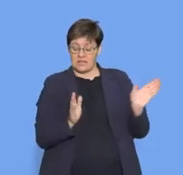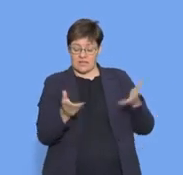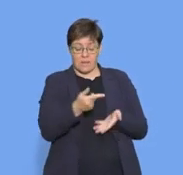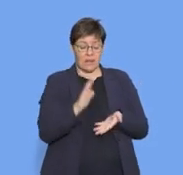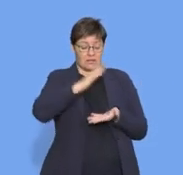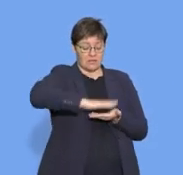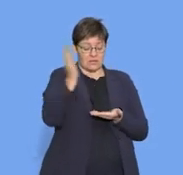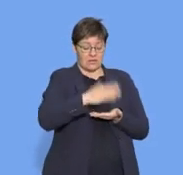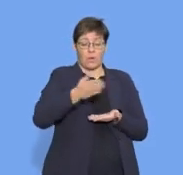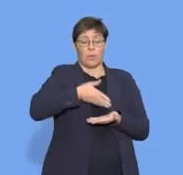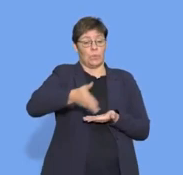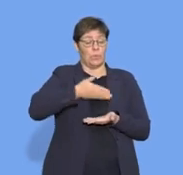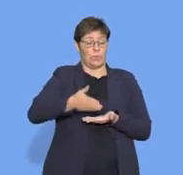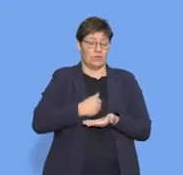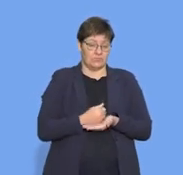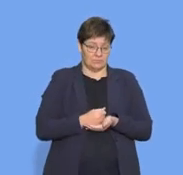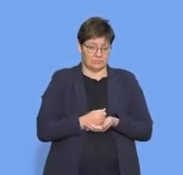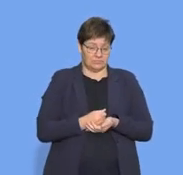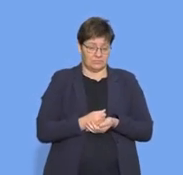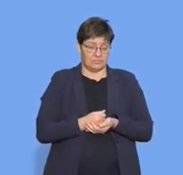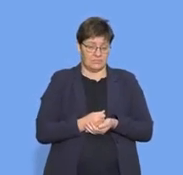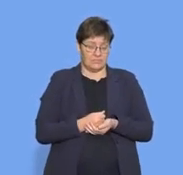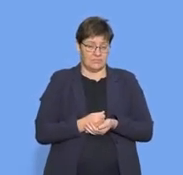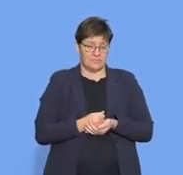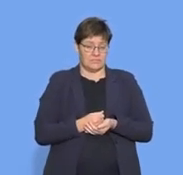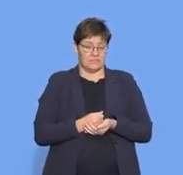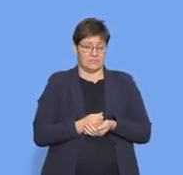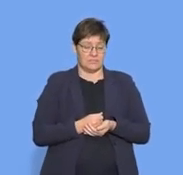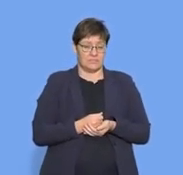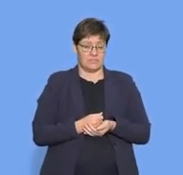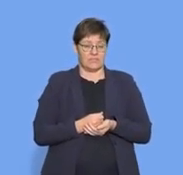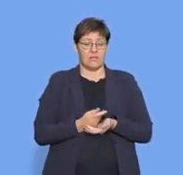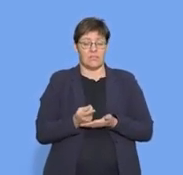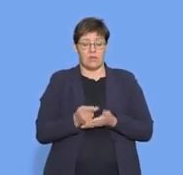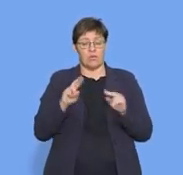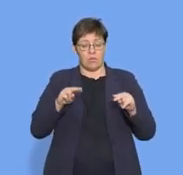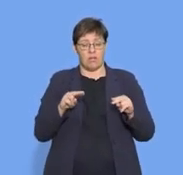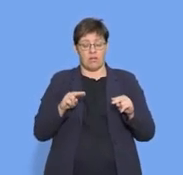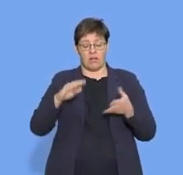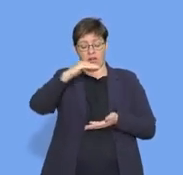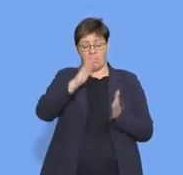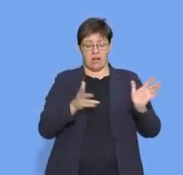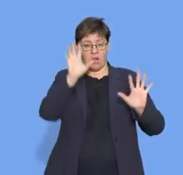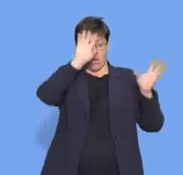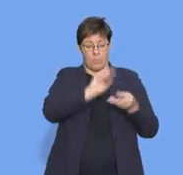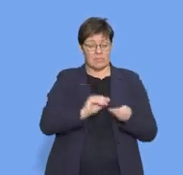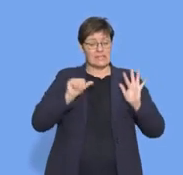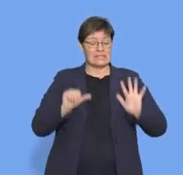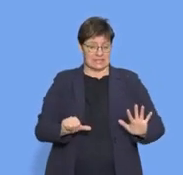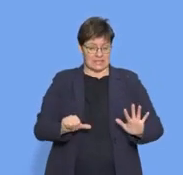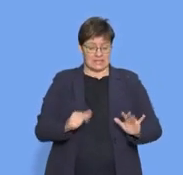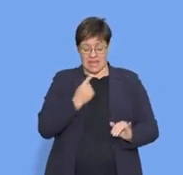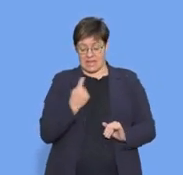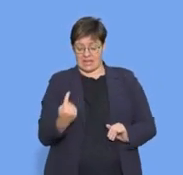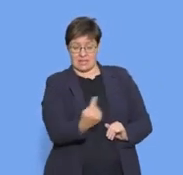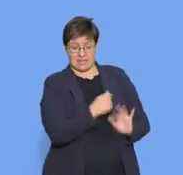asked to calculate the surface area of the cube if it's open on top. So a normal cube, you would calculate